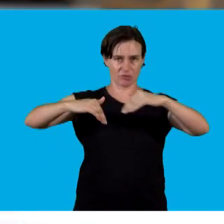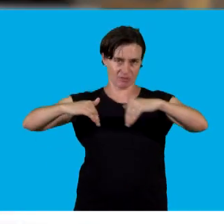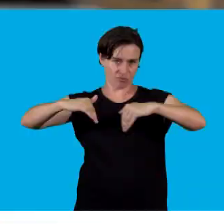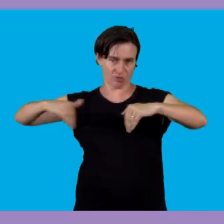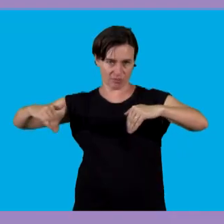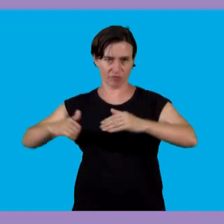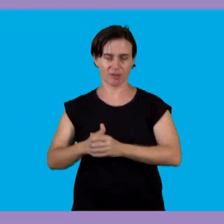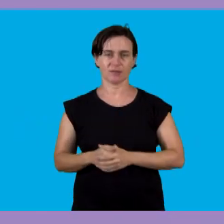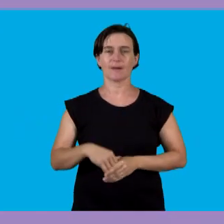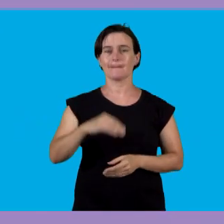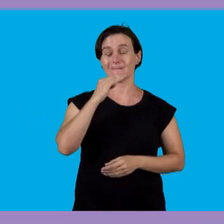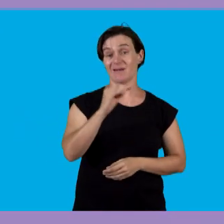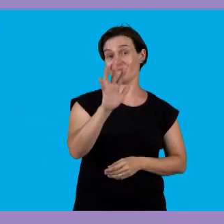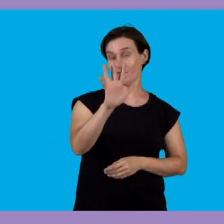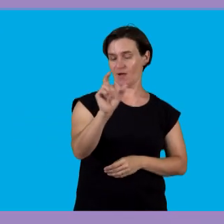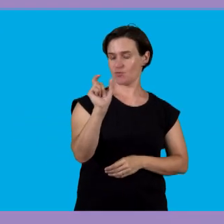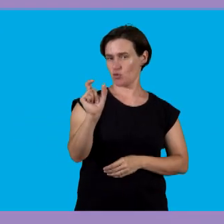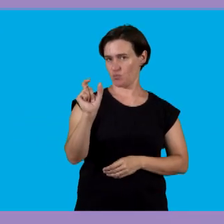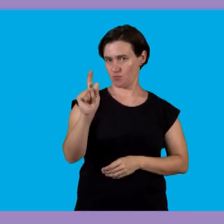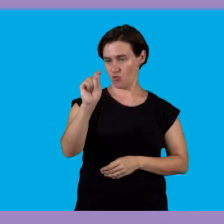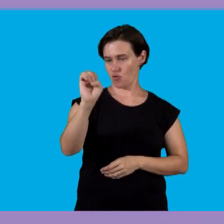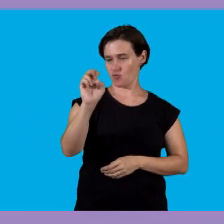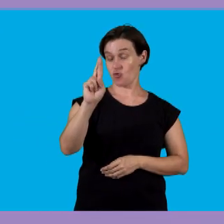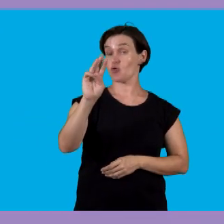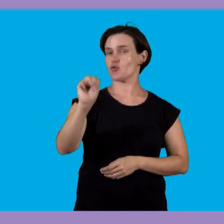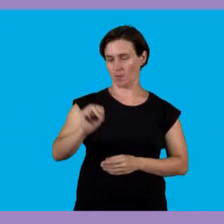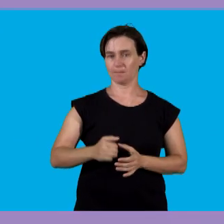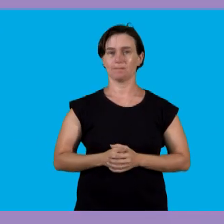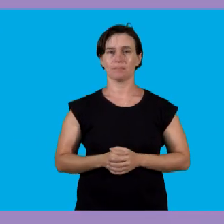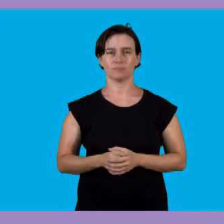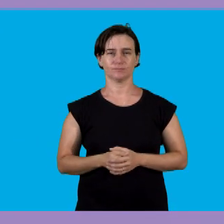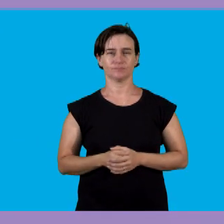here we have 5 terms.